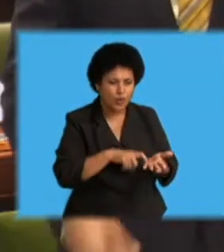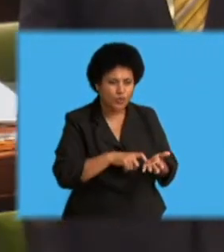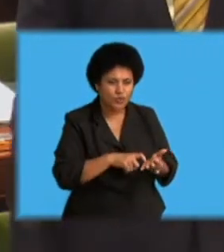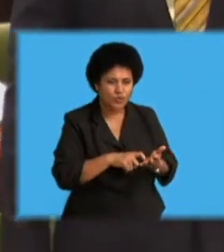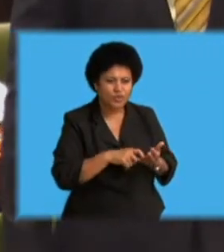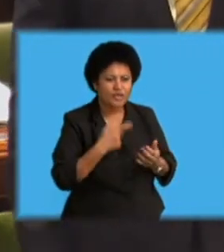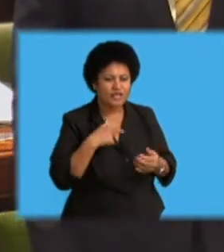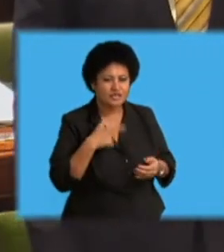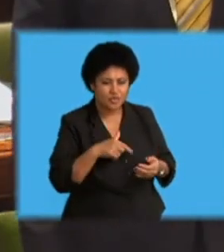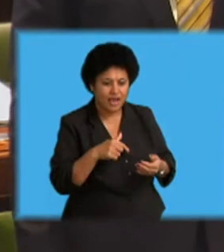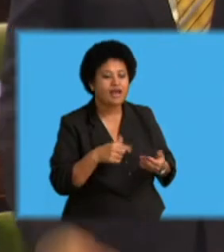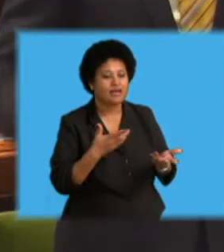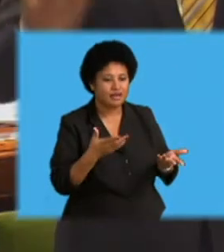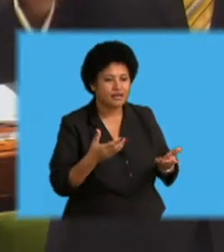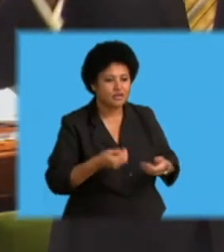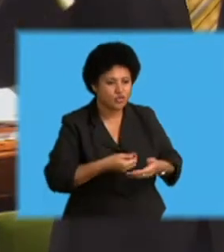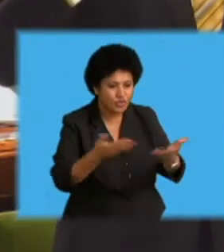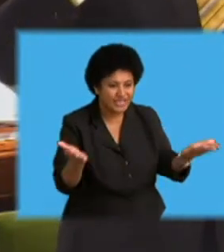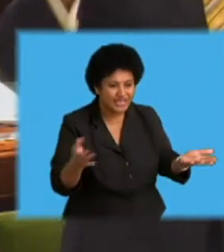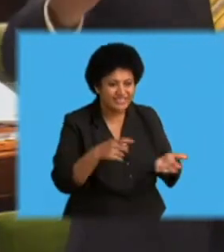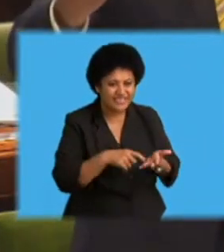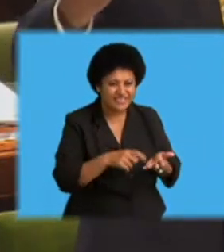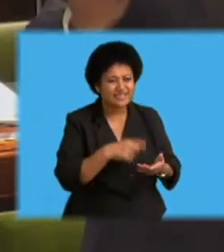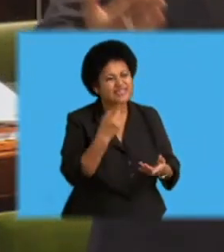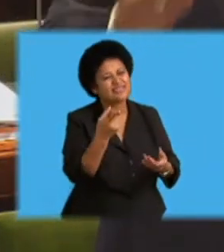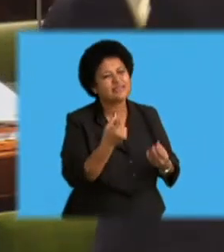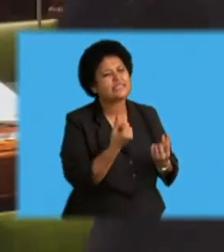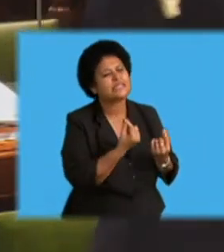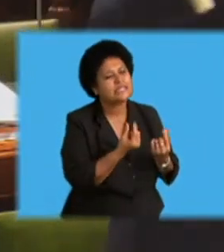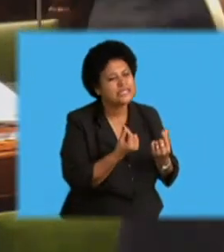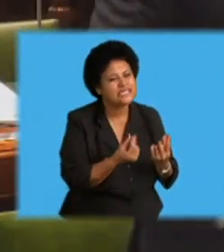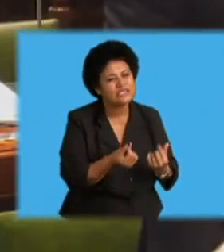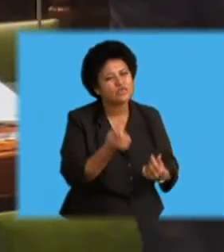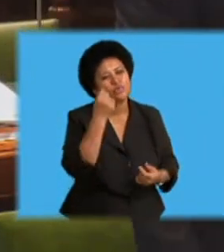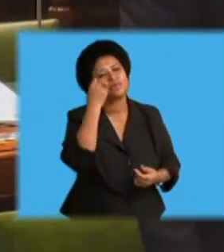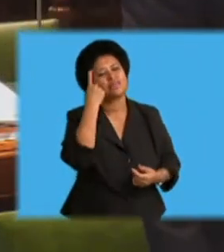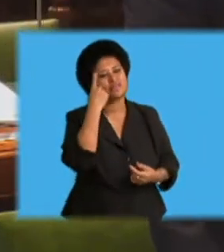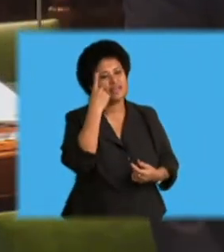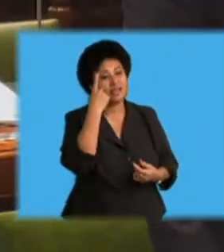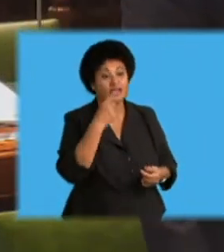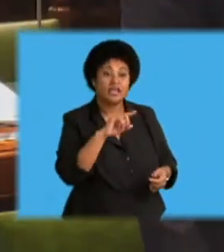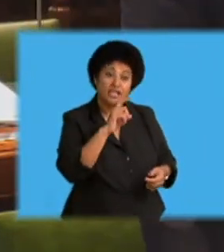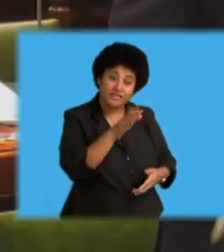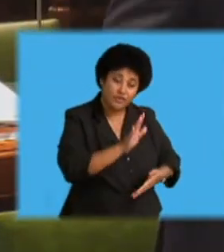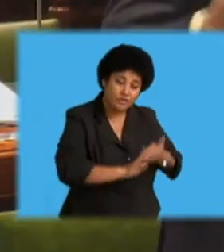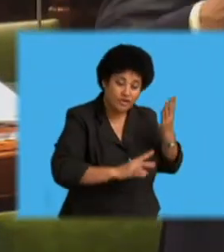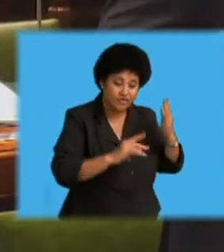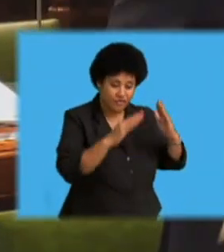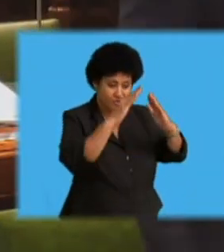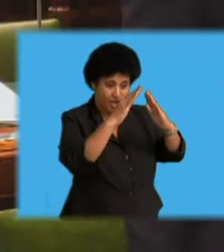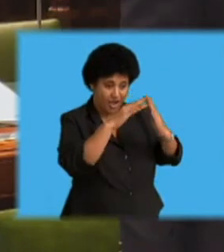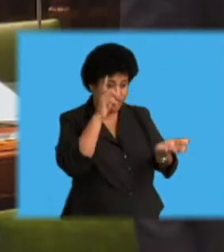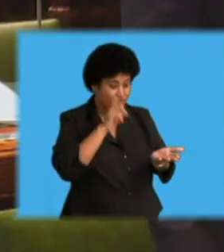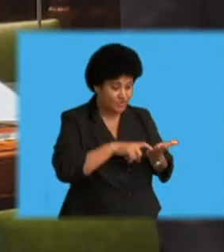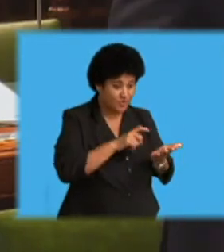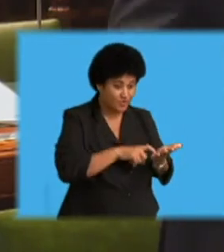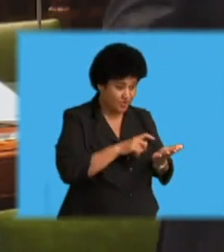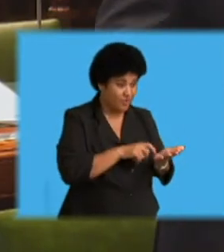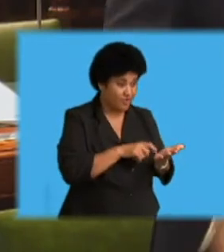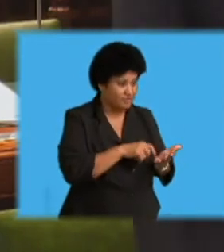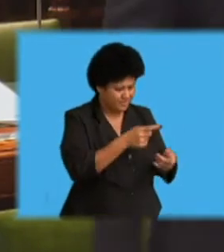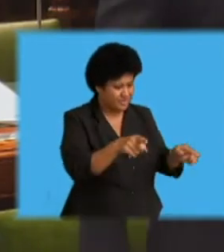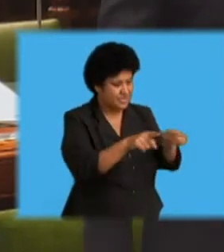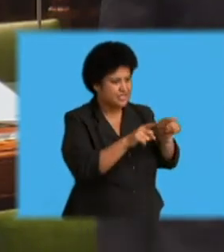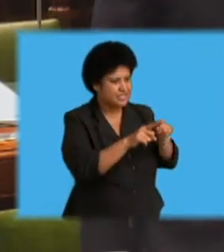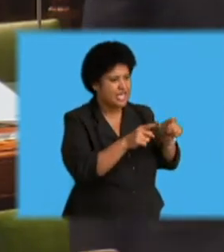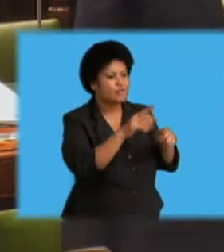are given out. Don't you understand some basic things? You go and take out a house loan and you get a 20-year loan, a